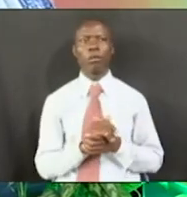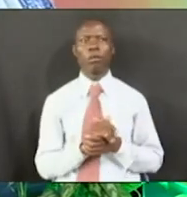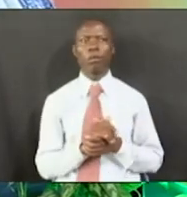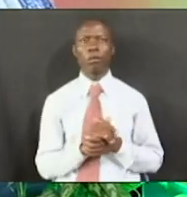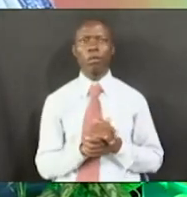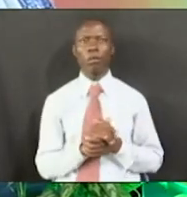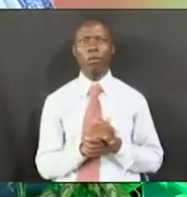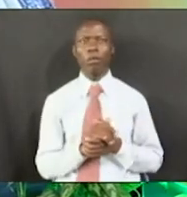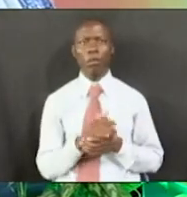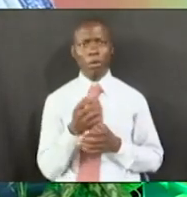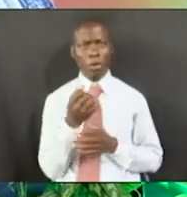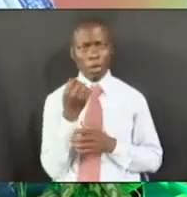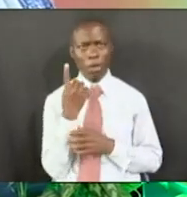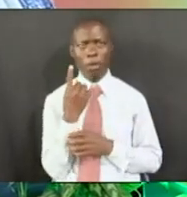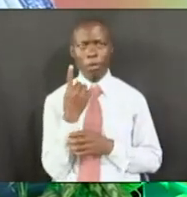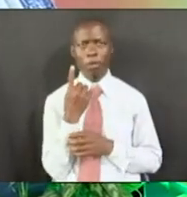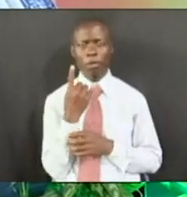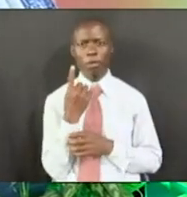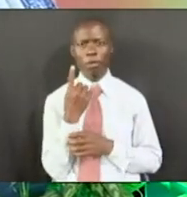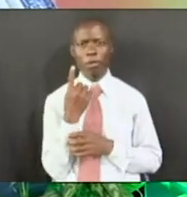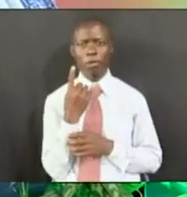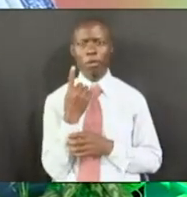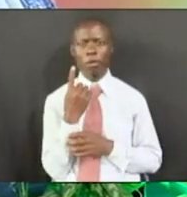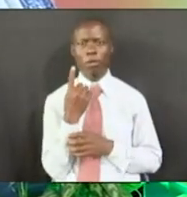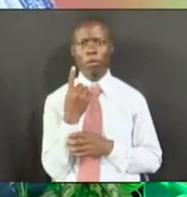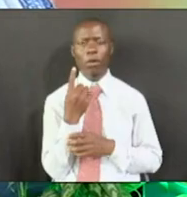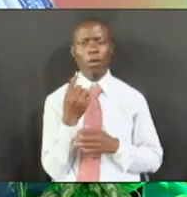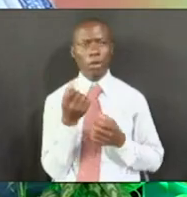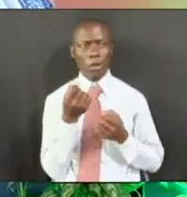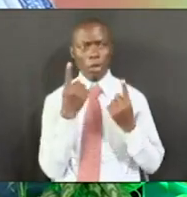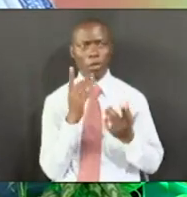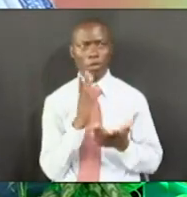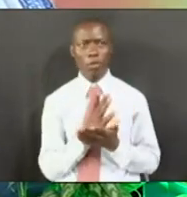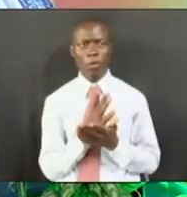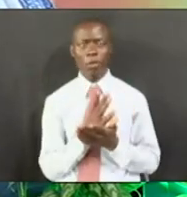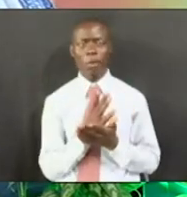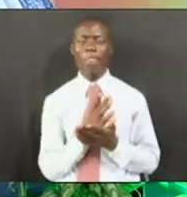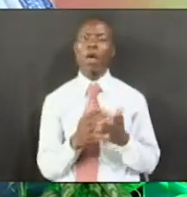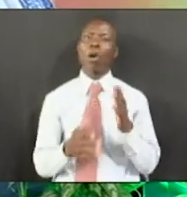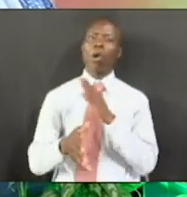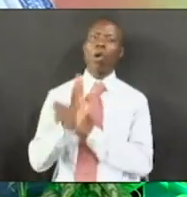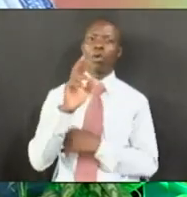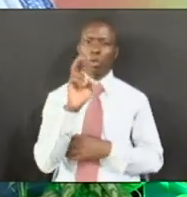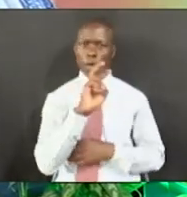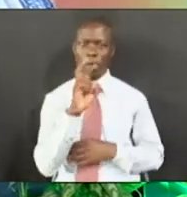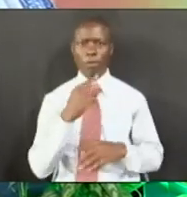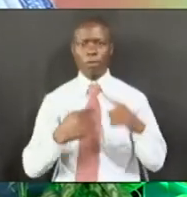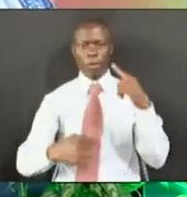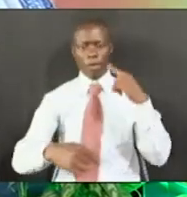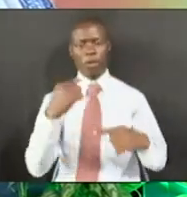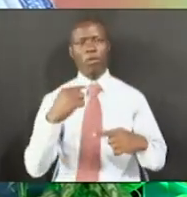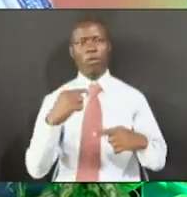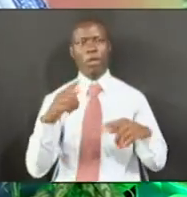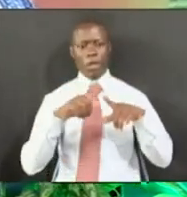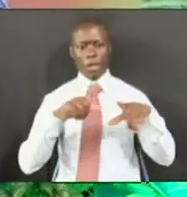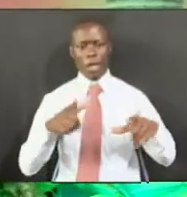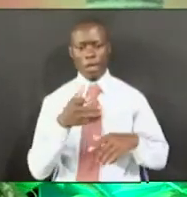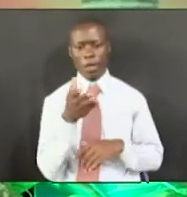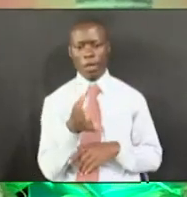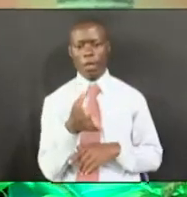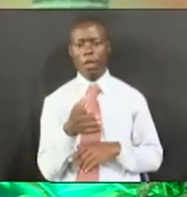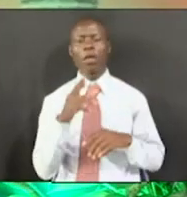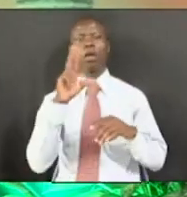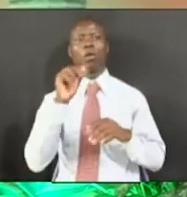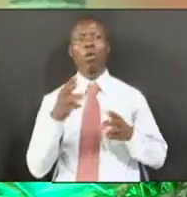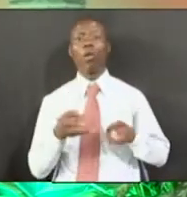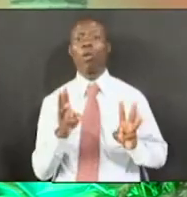Are you with me? If you're with me, say amen. God was looking for a champion in the land. There were no men in